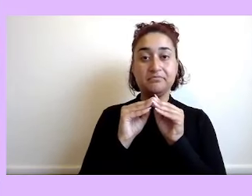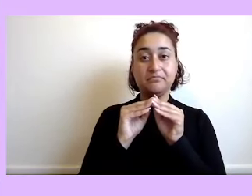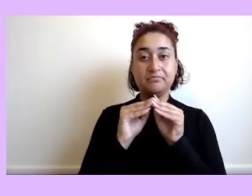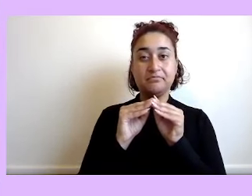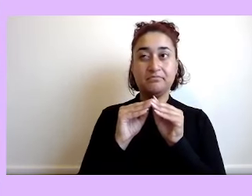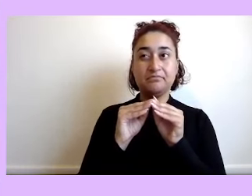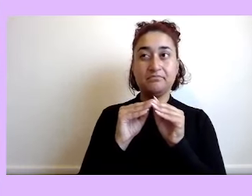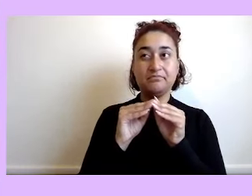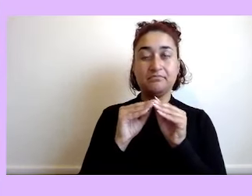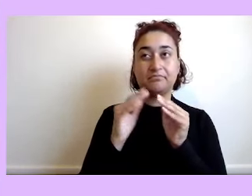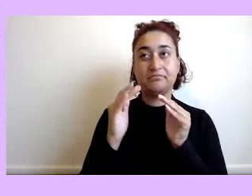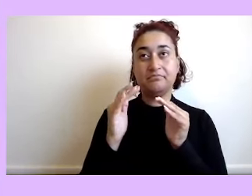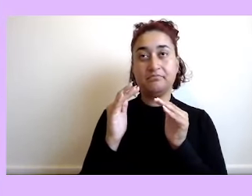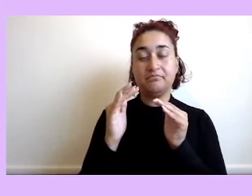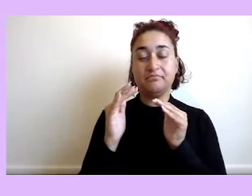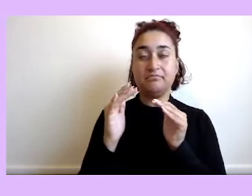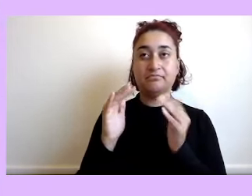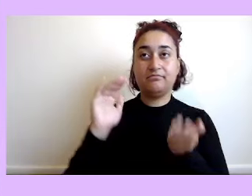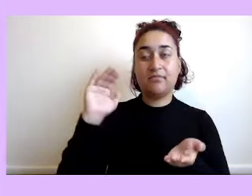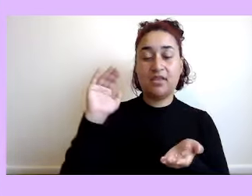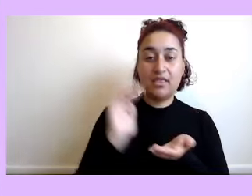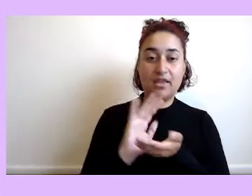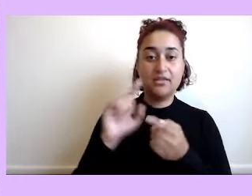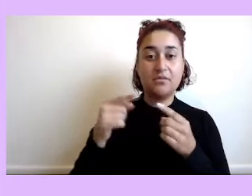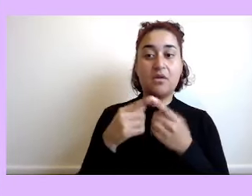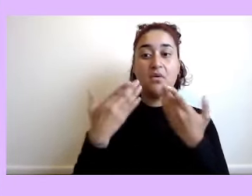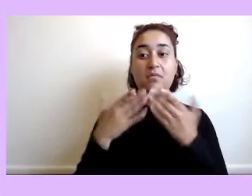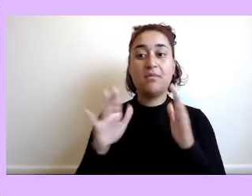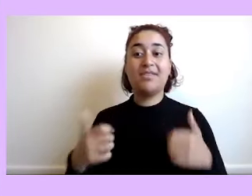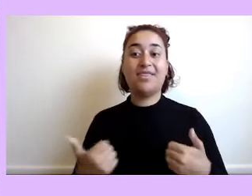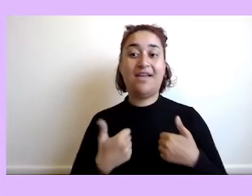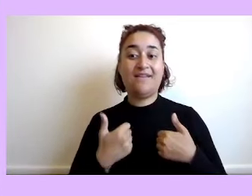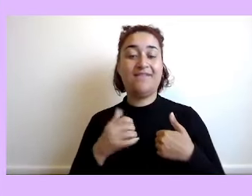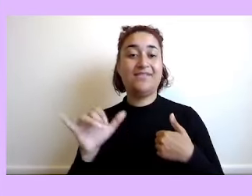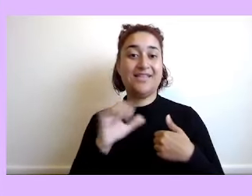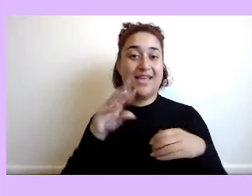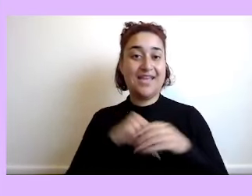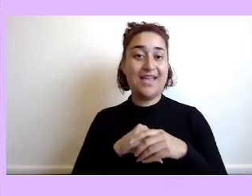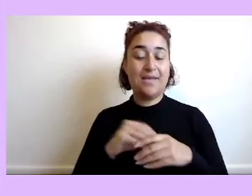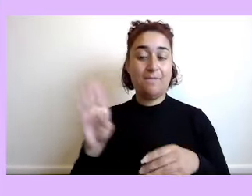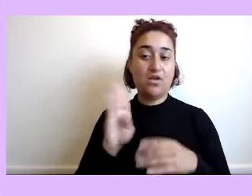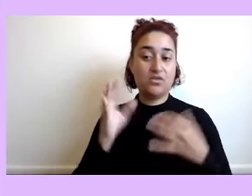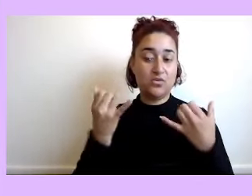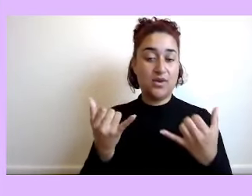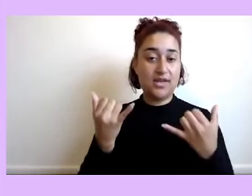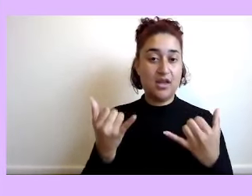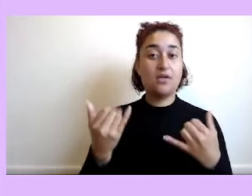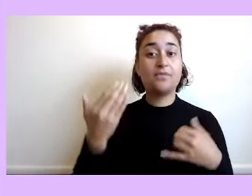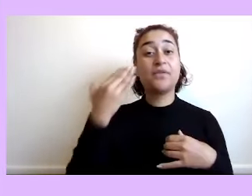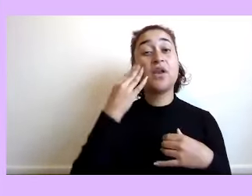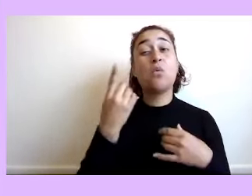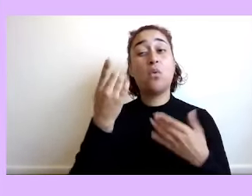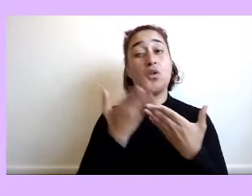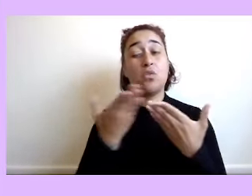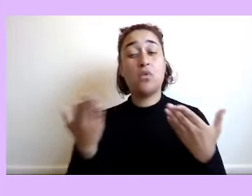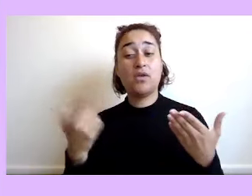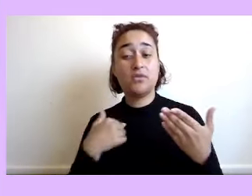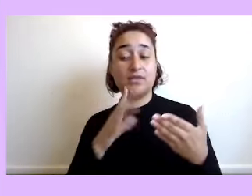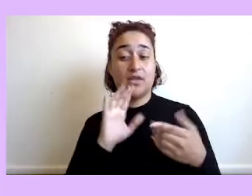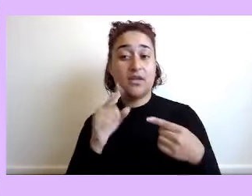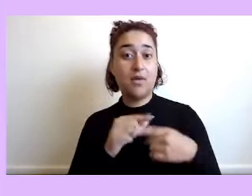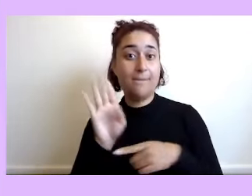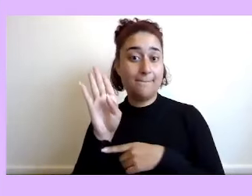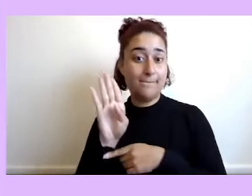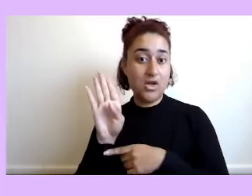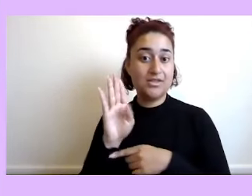about what public life is like in Boston currently still. I know one of the ways we talk about Boston is as a city